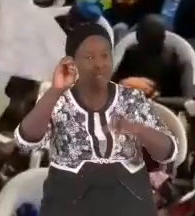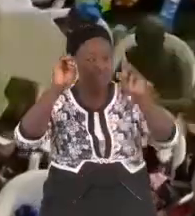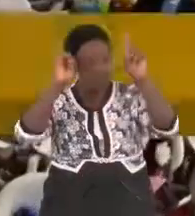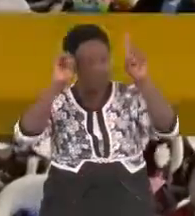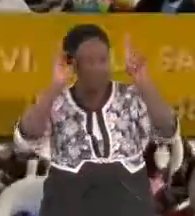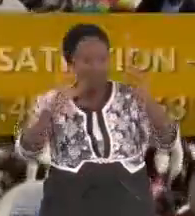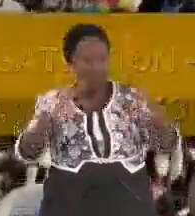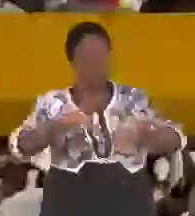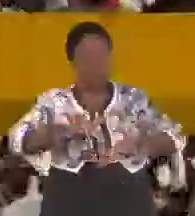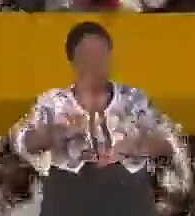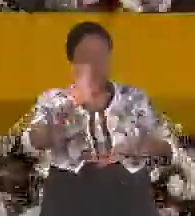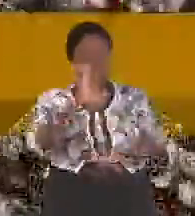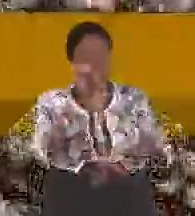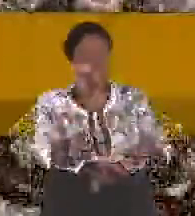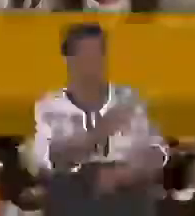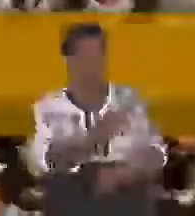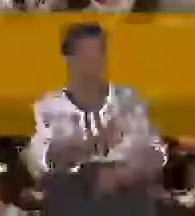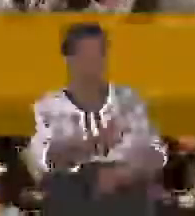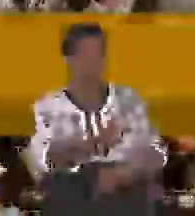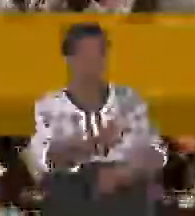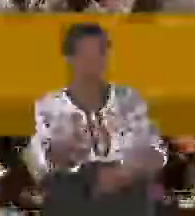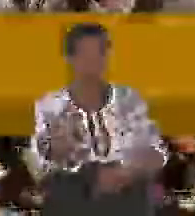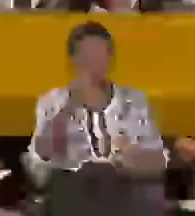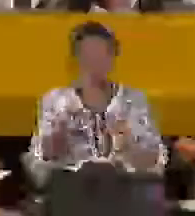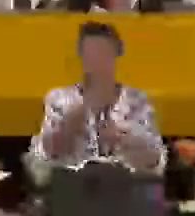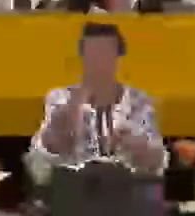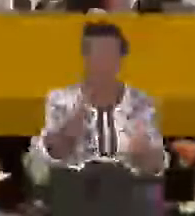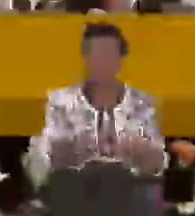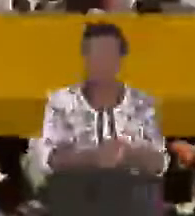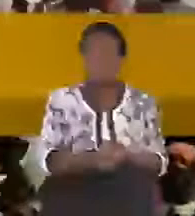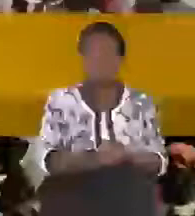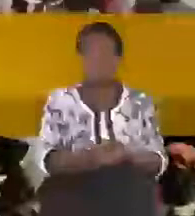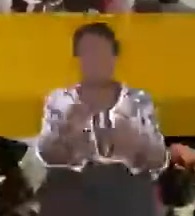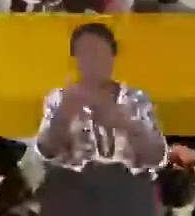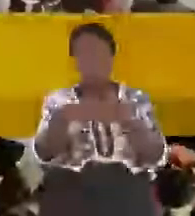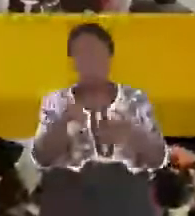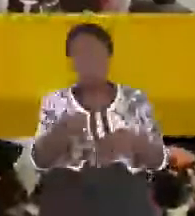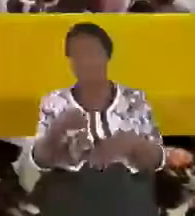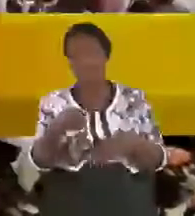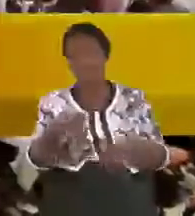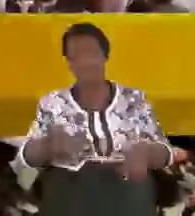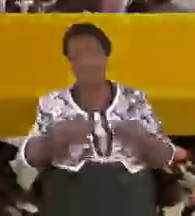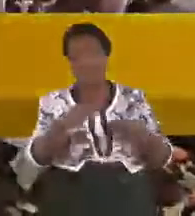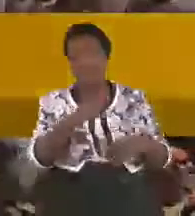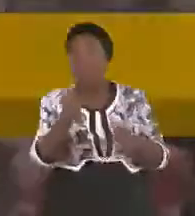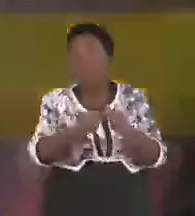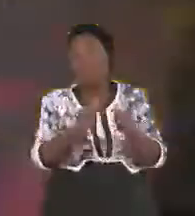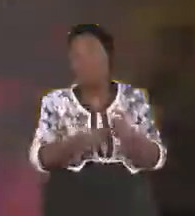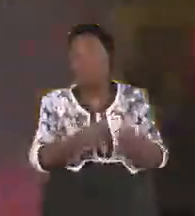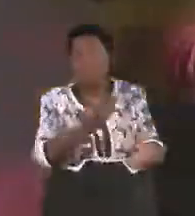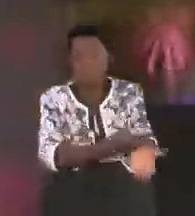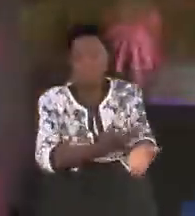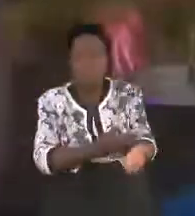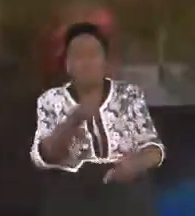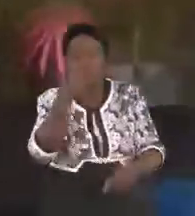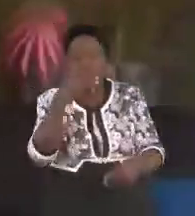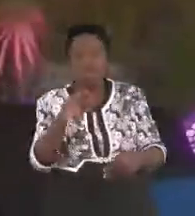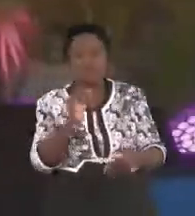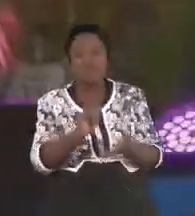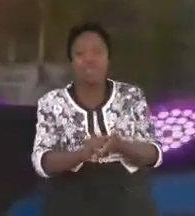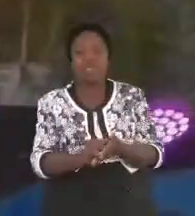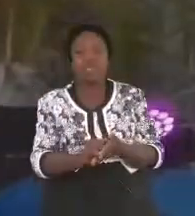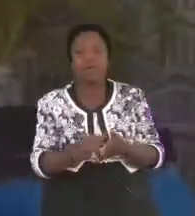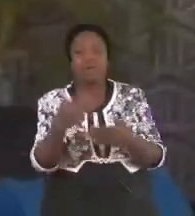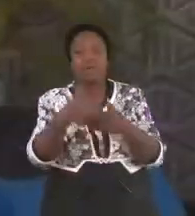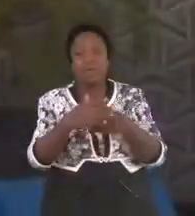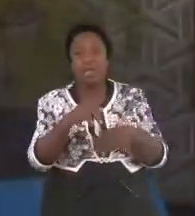You take that bread of life, every morning you eat of that bread, every day you eat of that bread, you'll